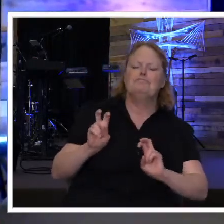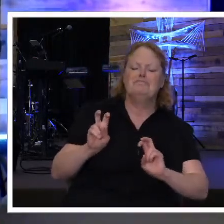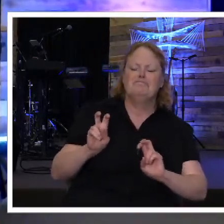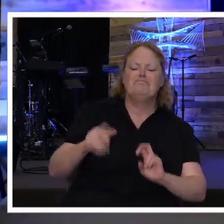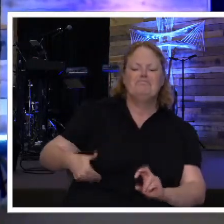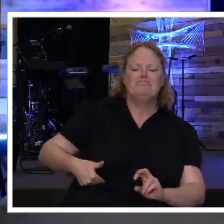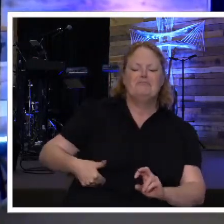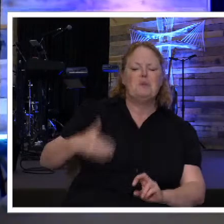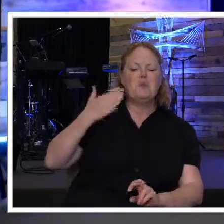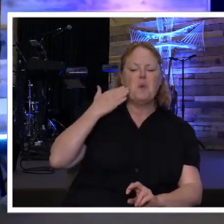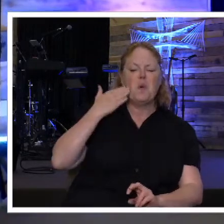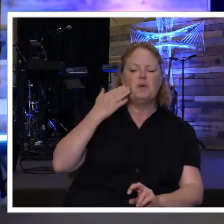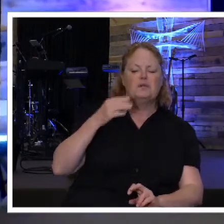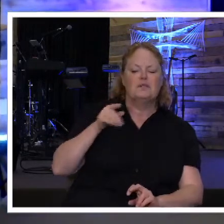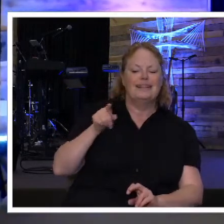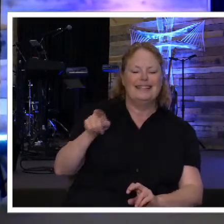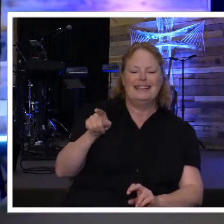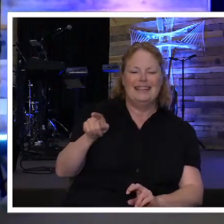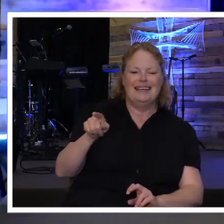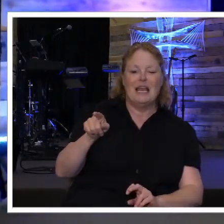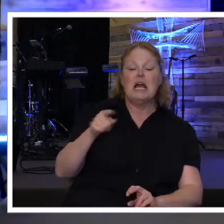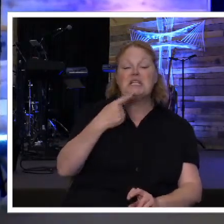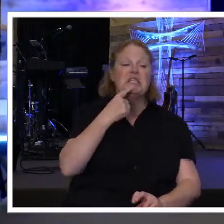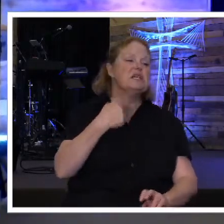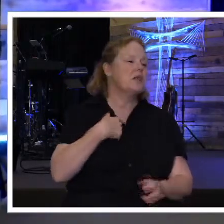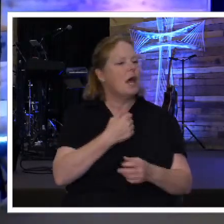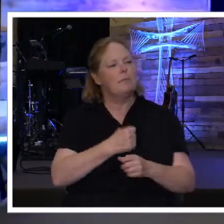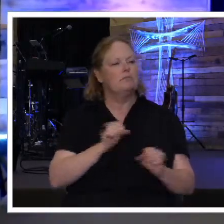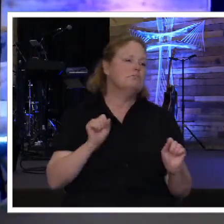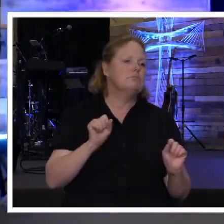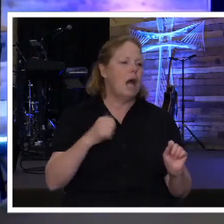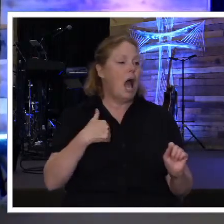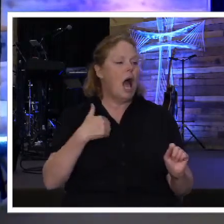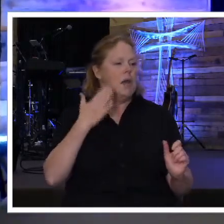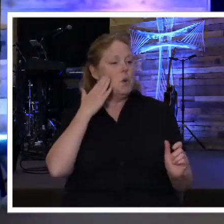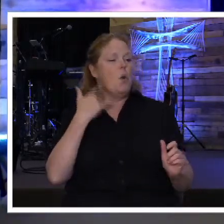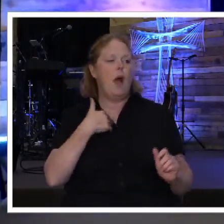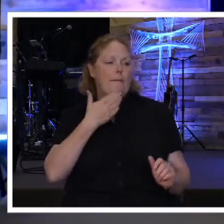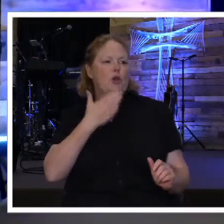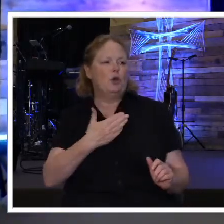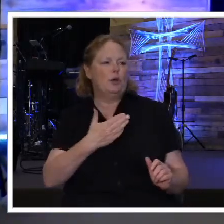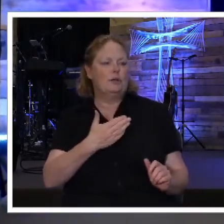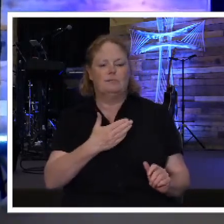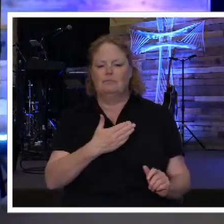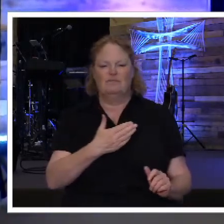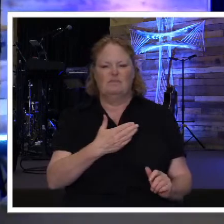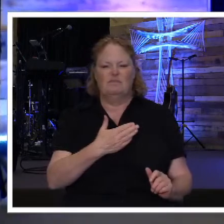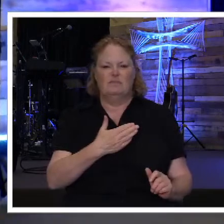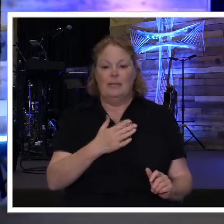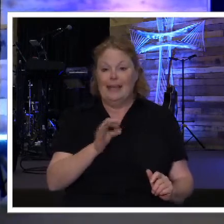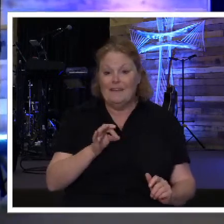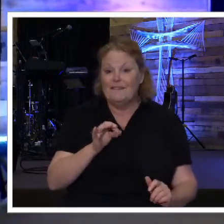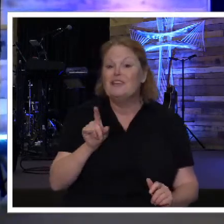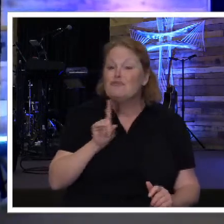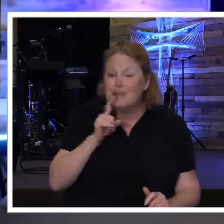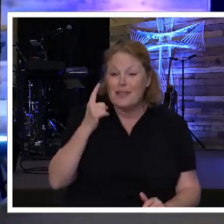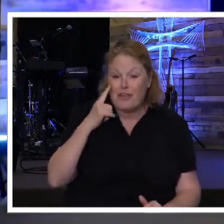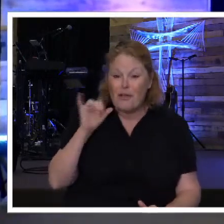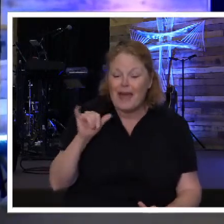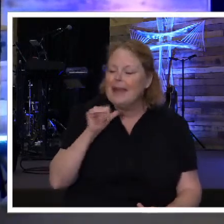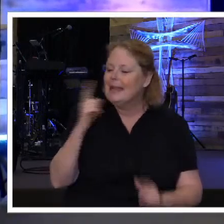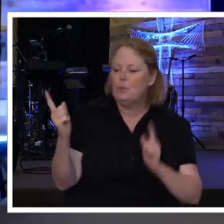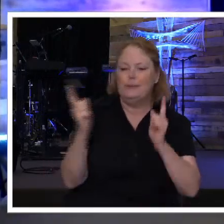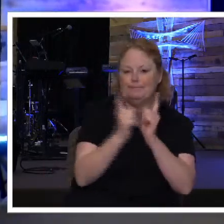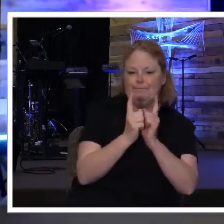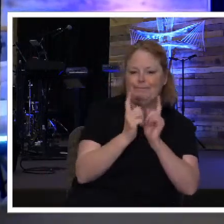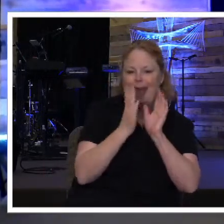young man is not as secure as he thinks he is, because he understands that if he was, he would never have come and asked that question in